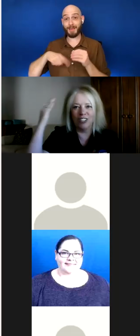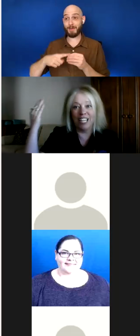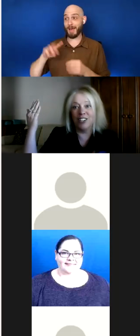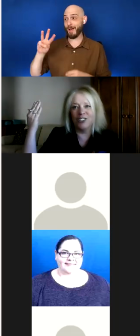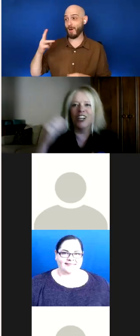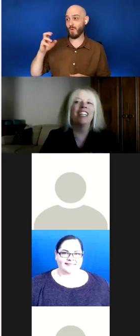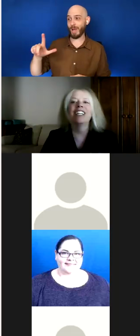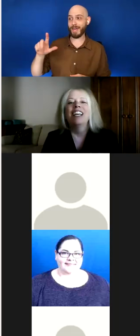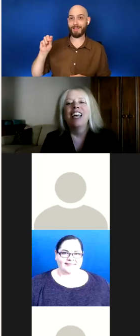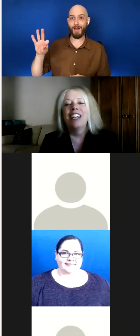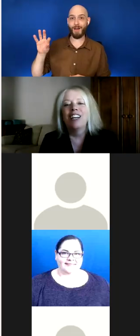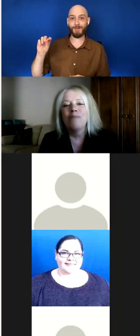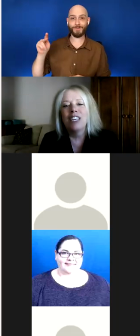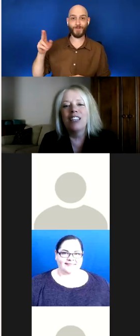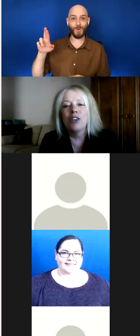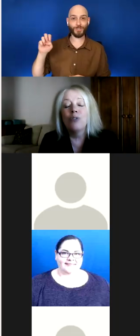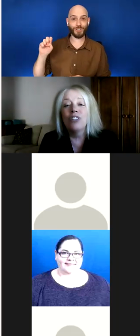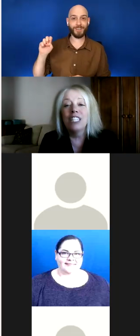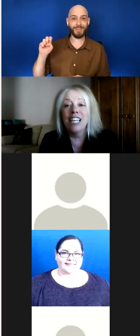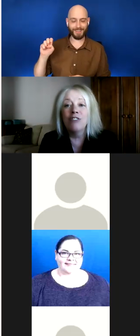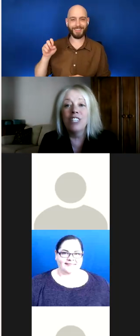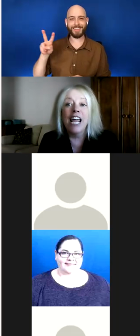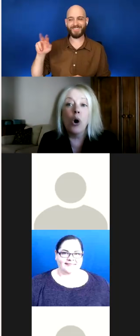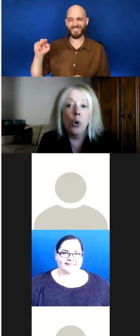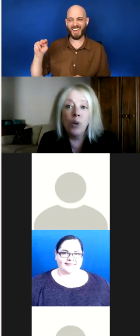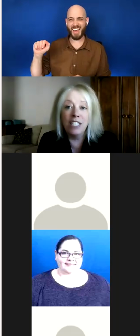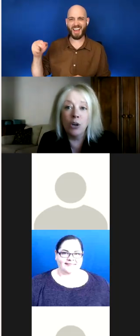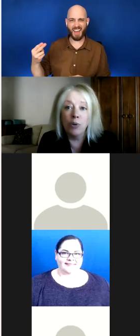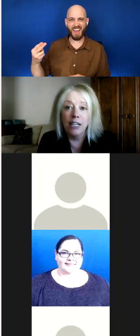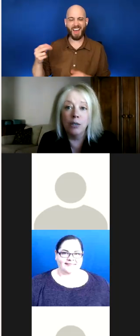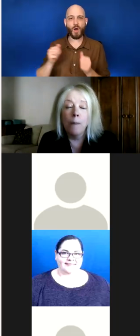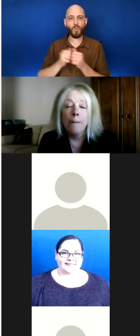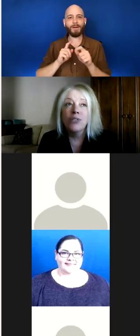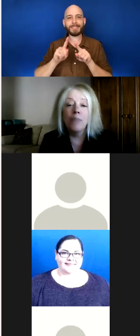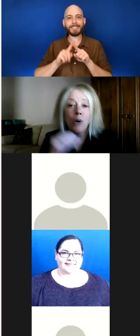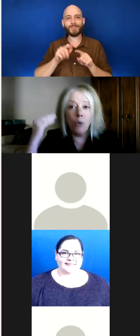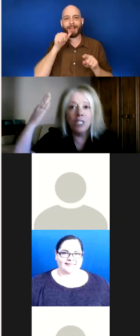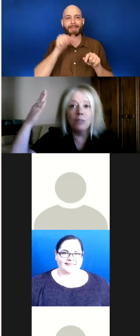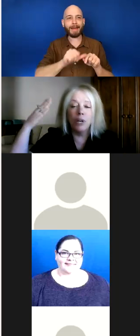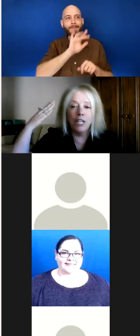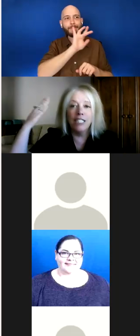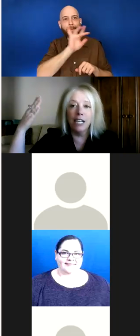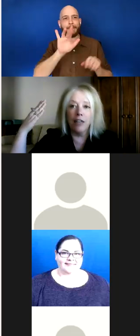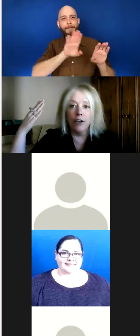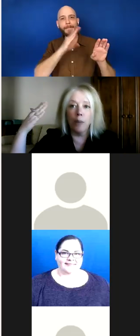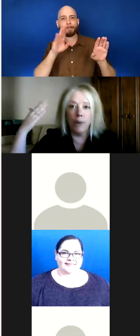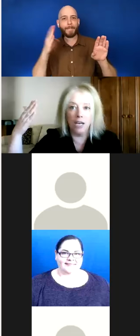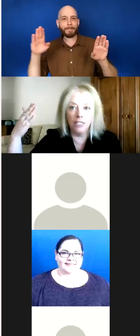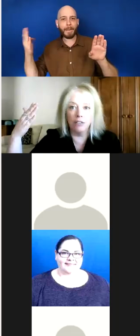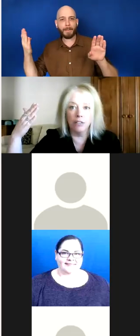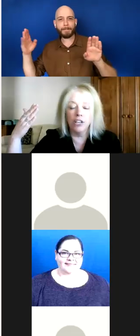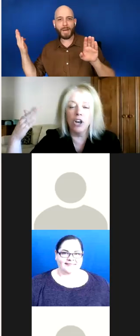around those letters, right? And those are the sounds that I always don't hear. So I'm always putting together